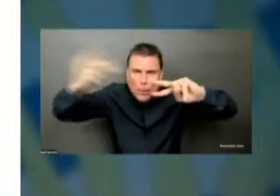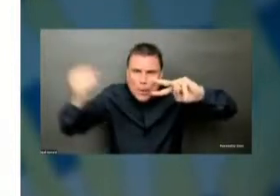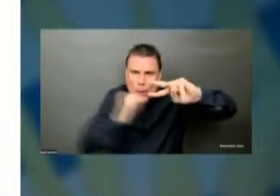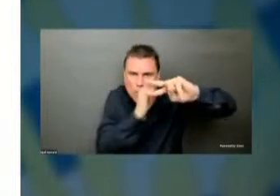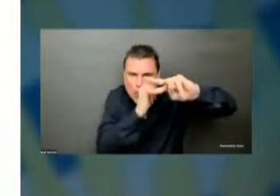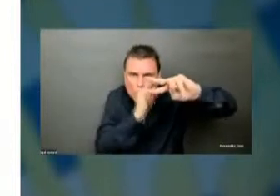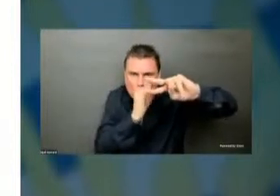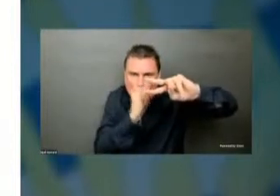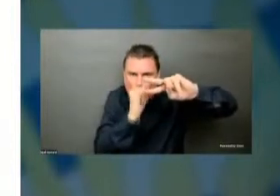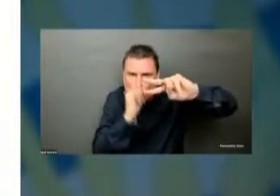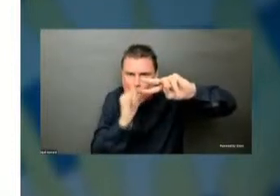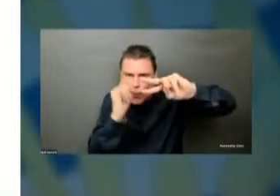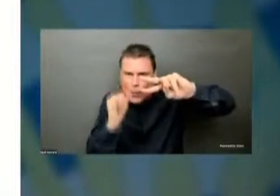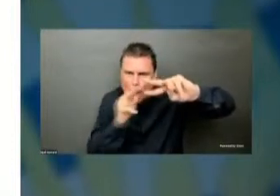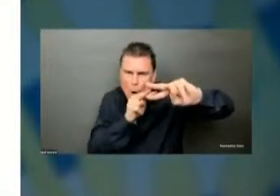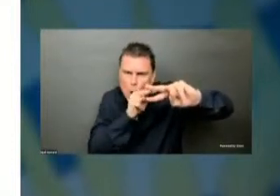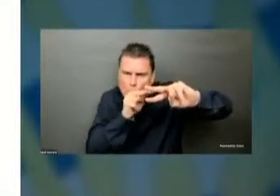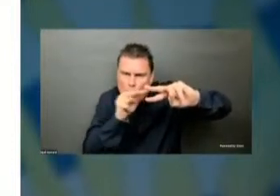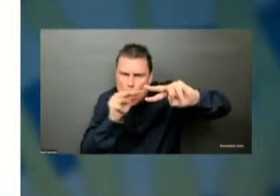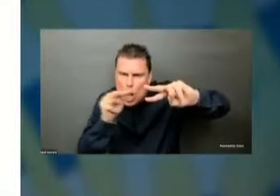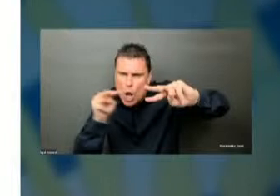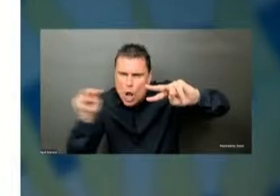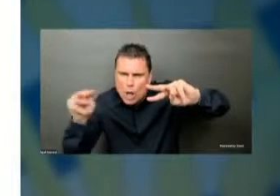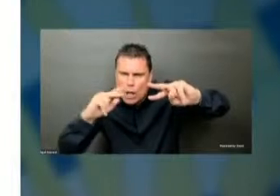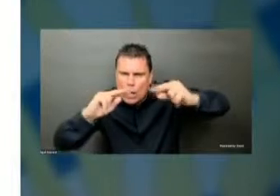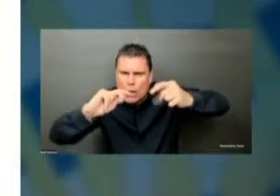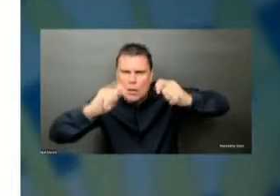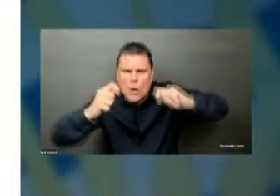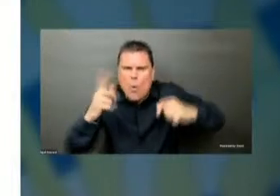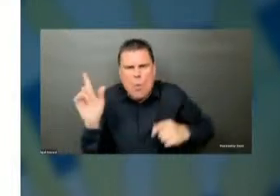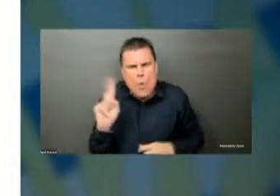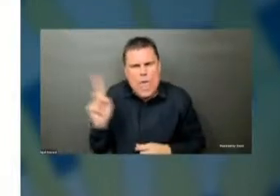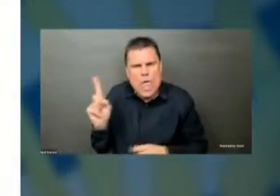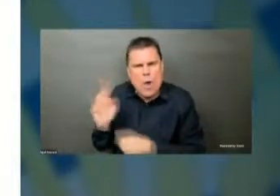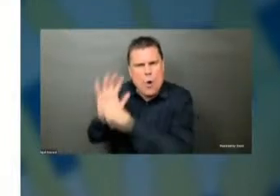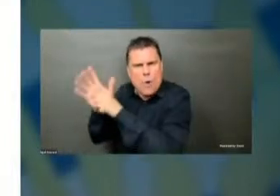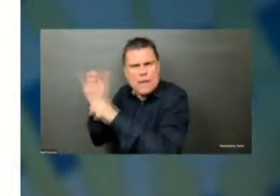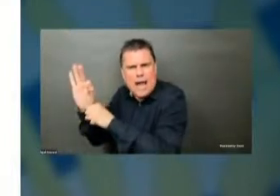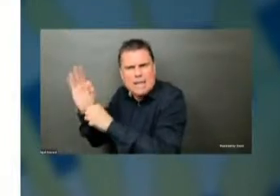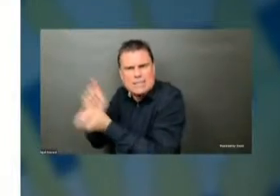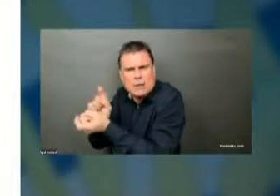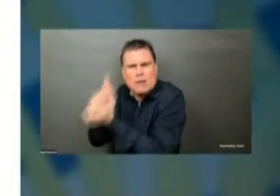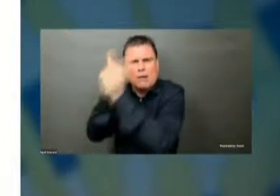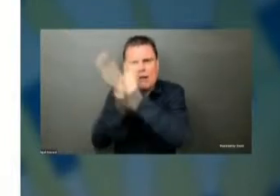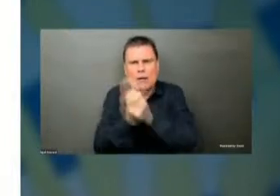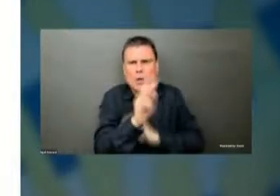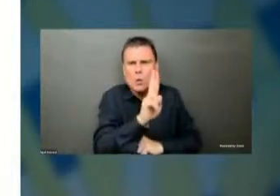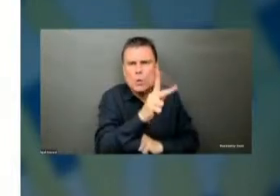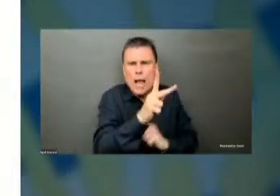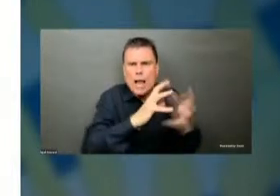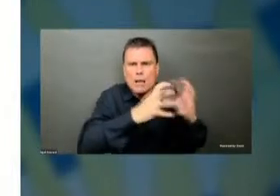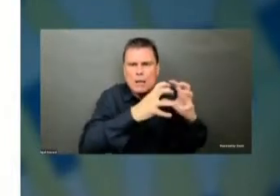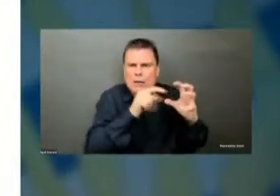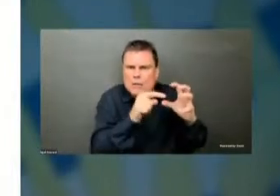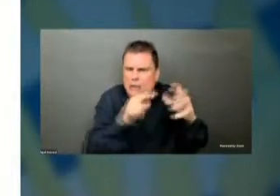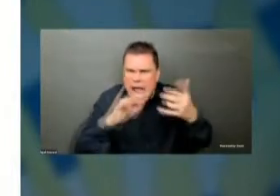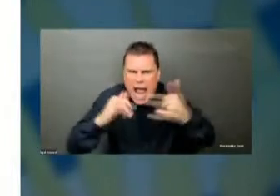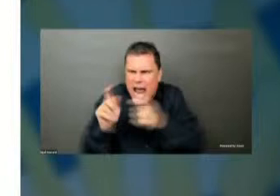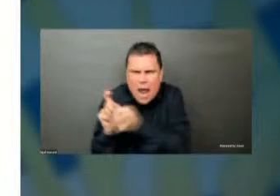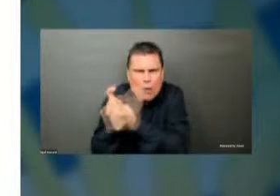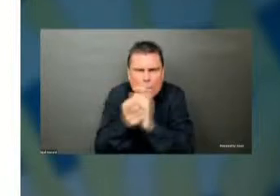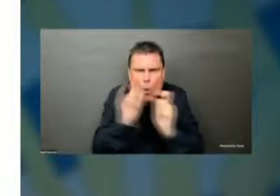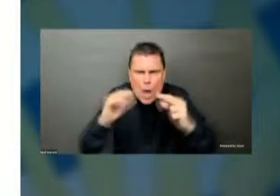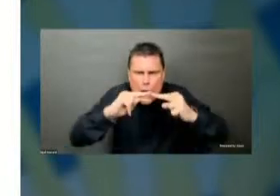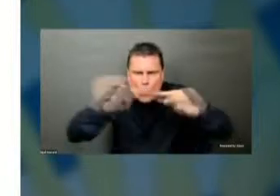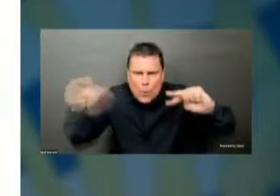our population. And it was one of the things that helped us determine early on that we were seeing